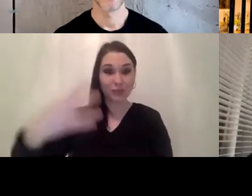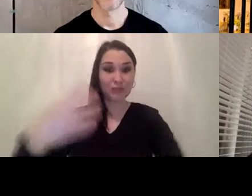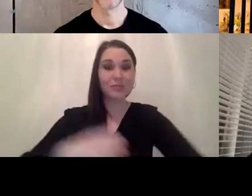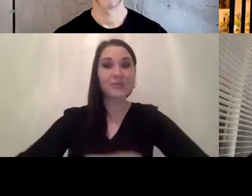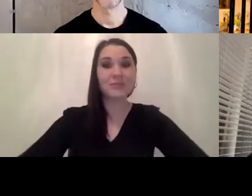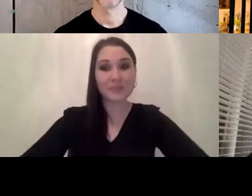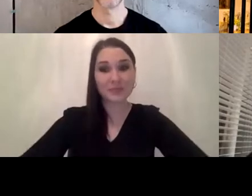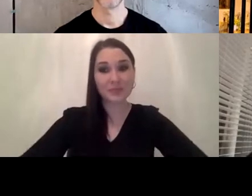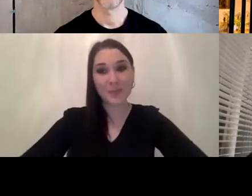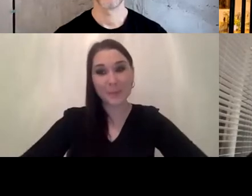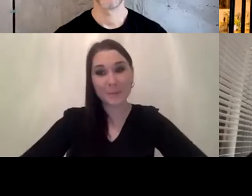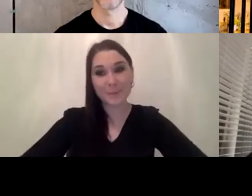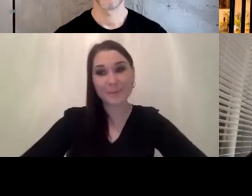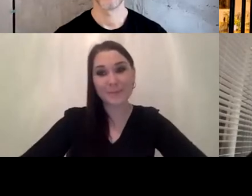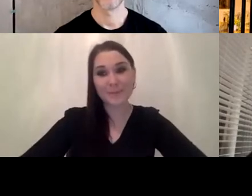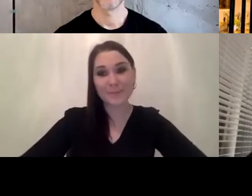your screen.